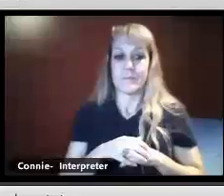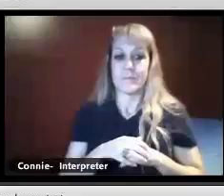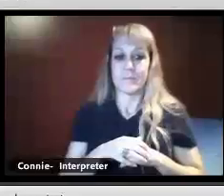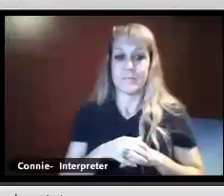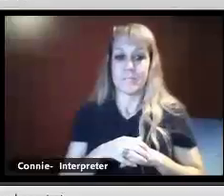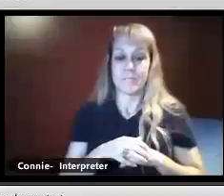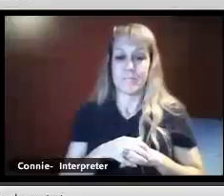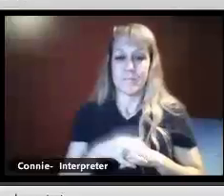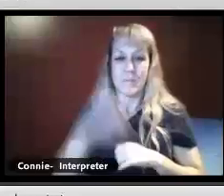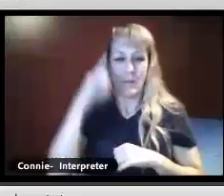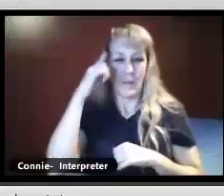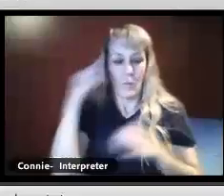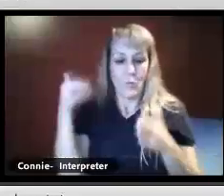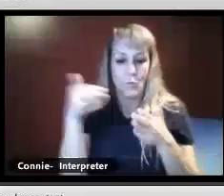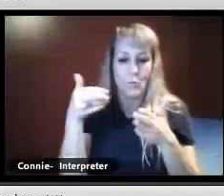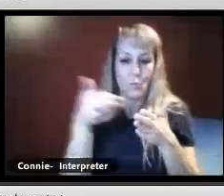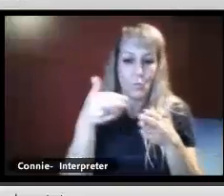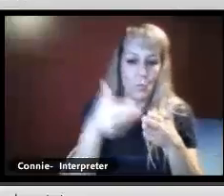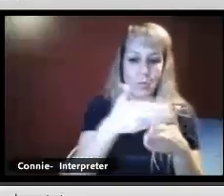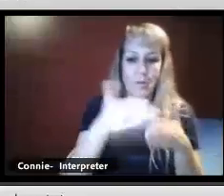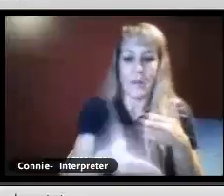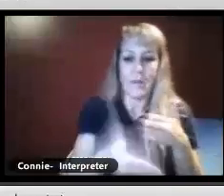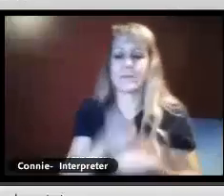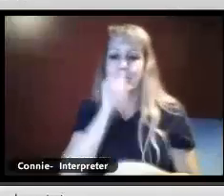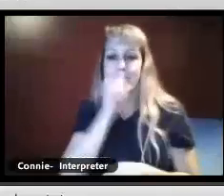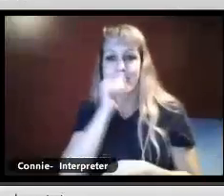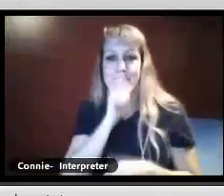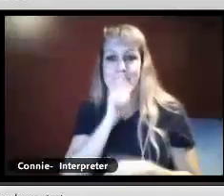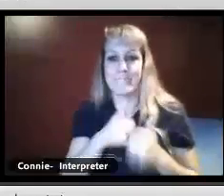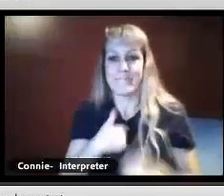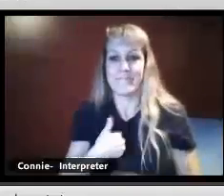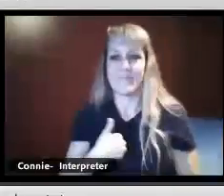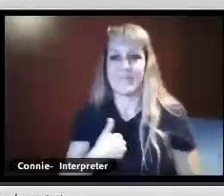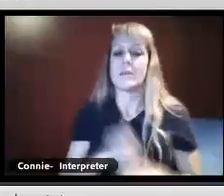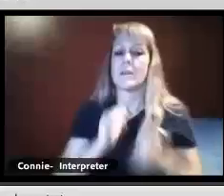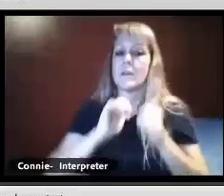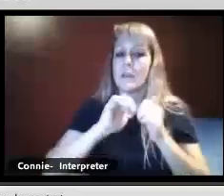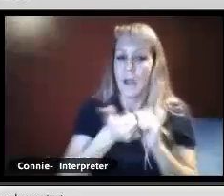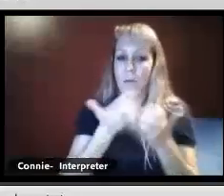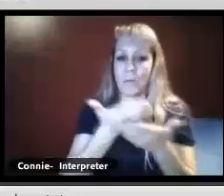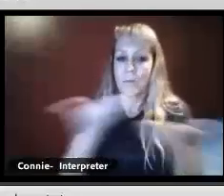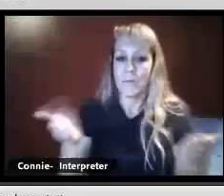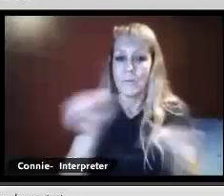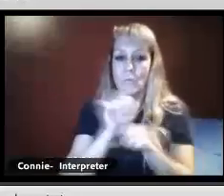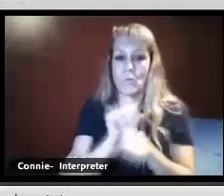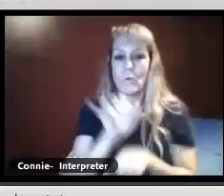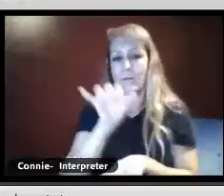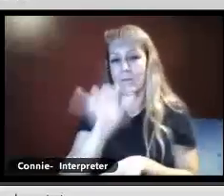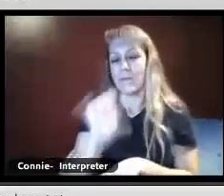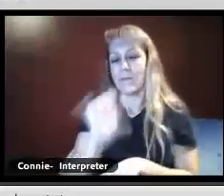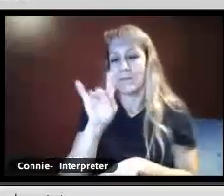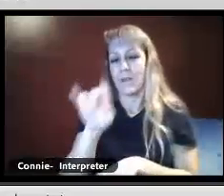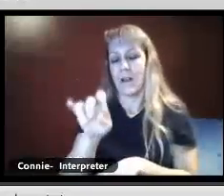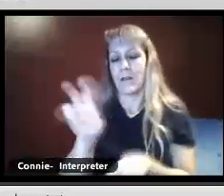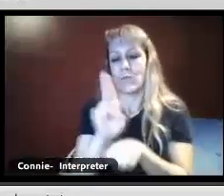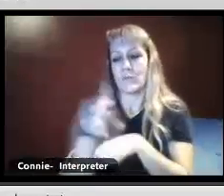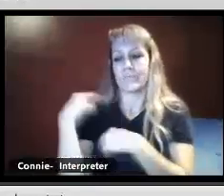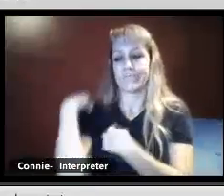I think I'm getting close to the end here. You've been very patient. So let me say a few words about how stuff works. This is a site I've been using for a long